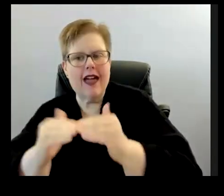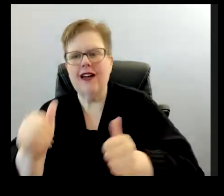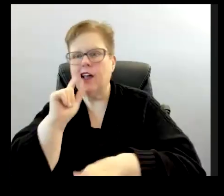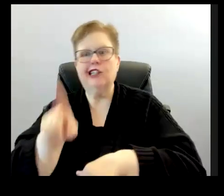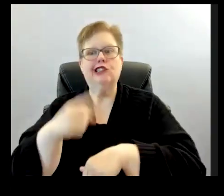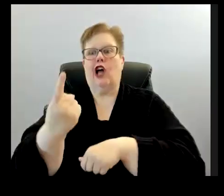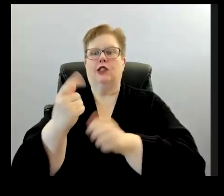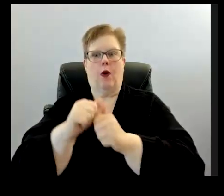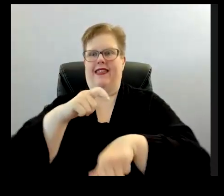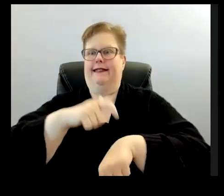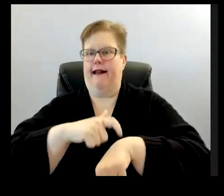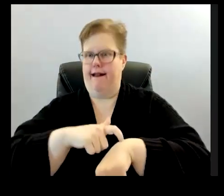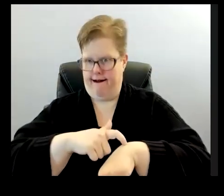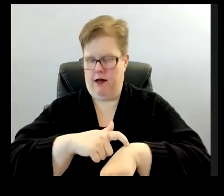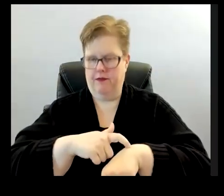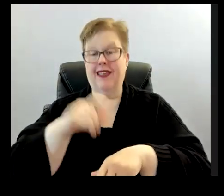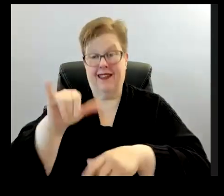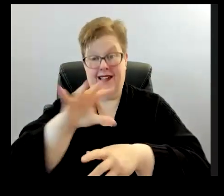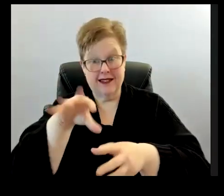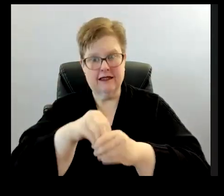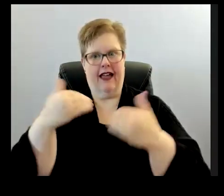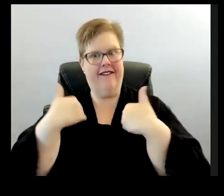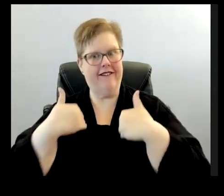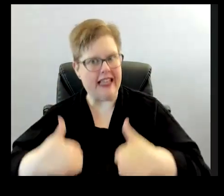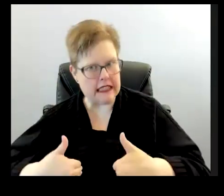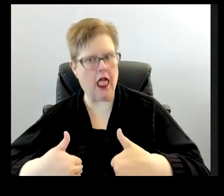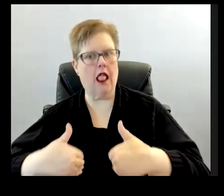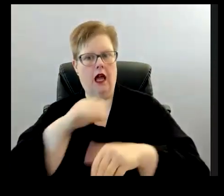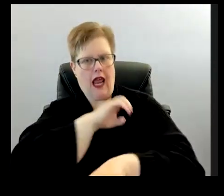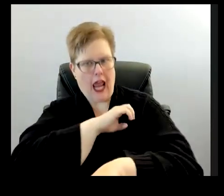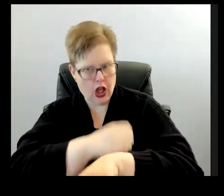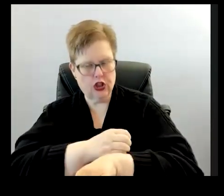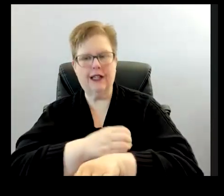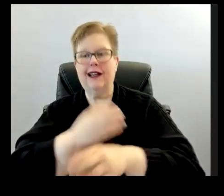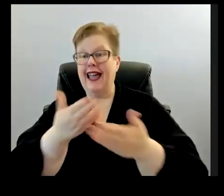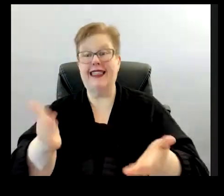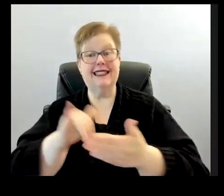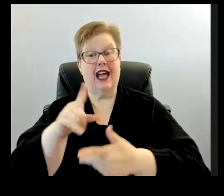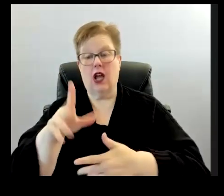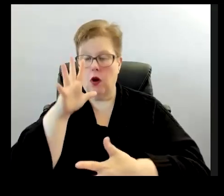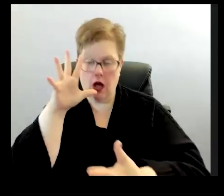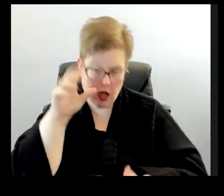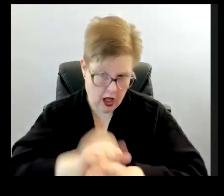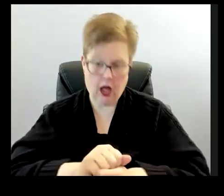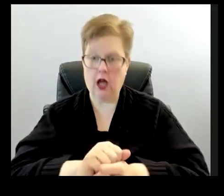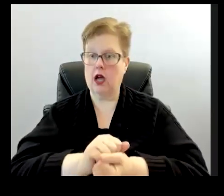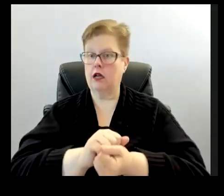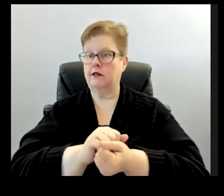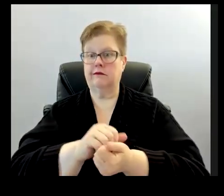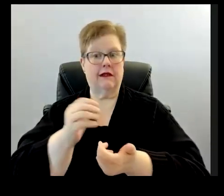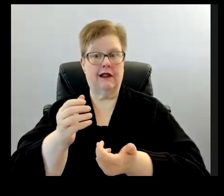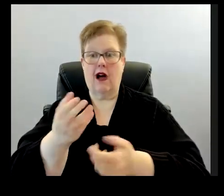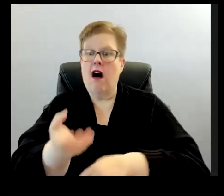with time. And that involves physical energy. So there's things where you're just going to be falling asleep at the end of the day because